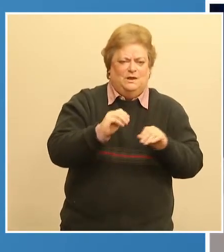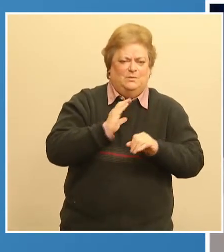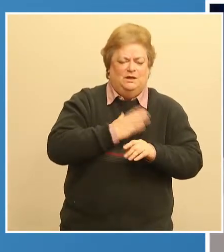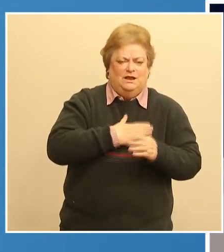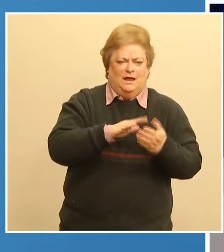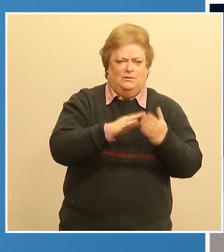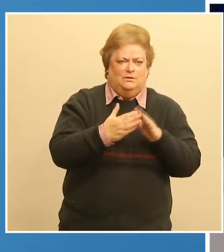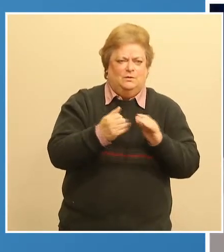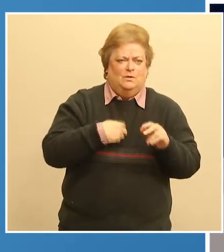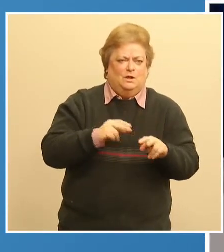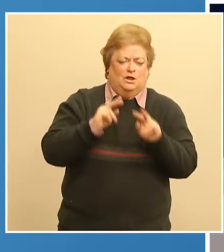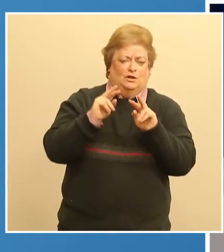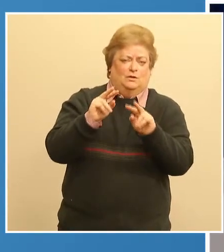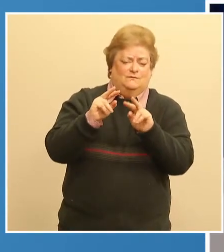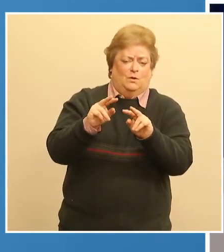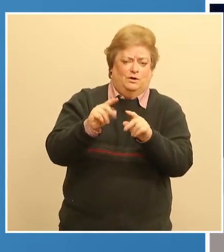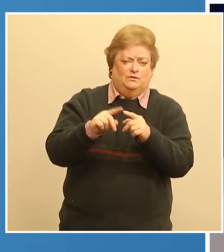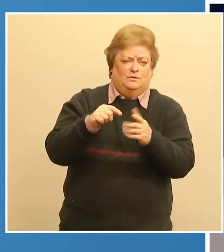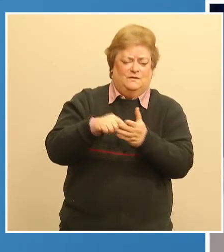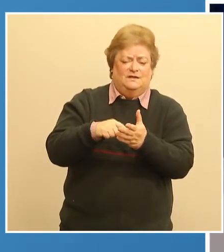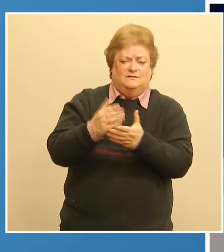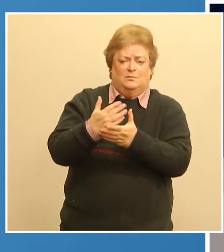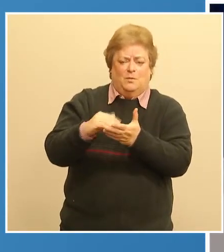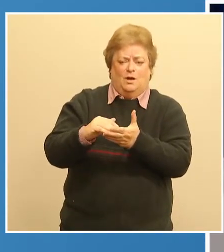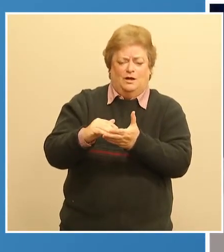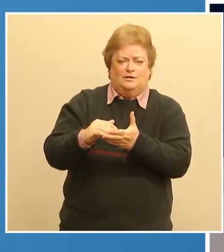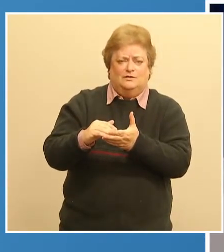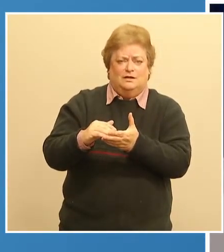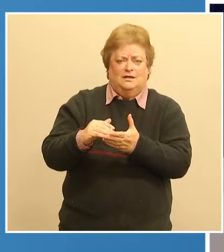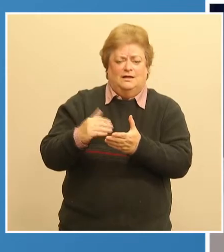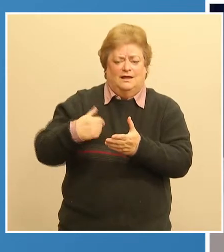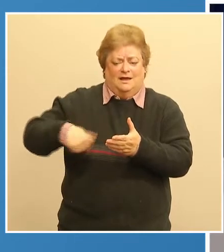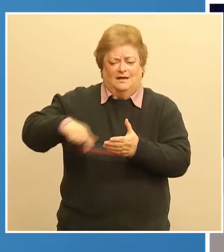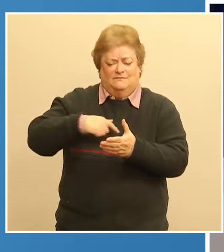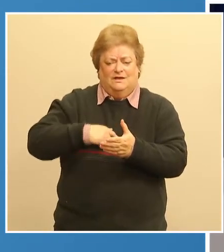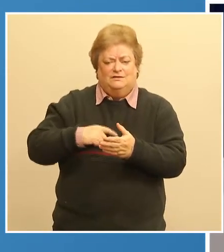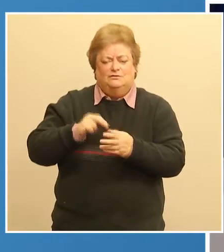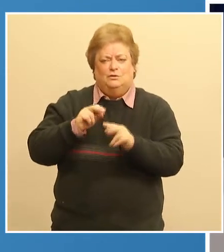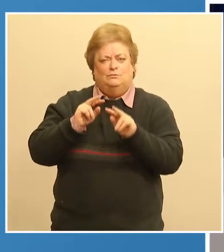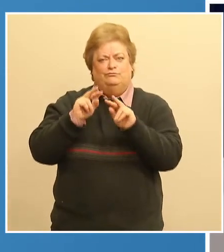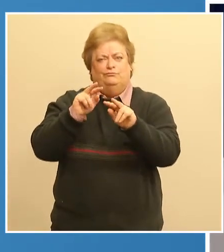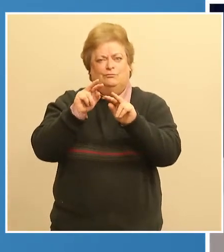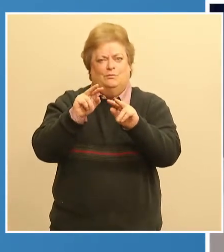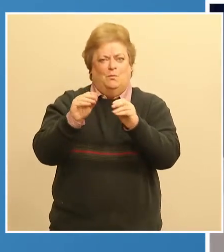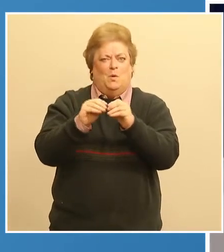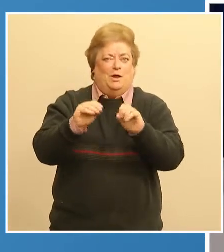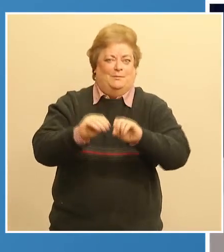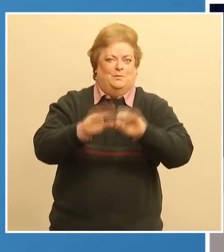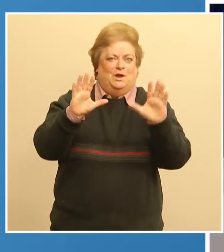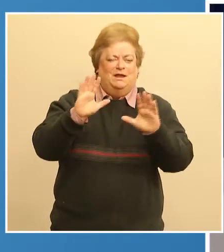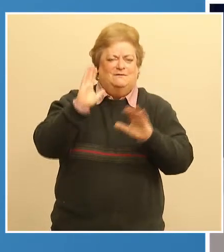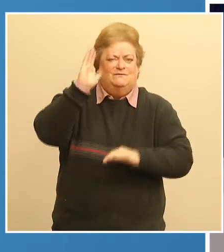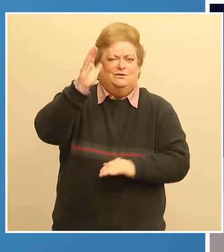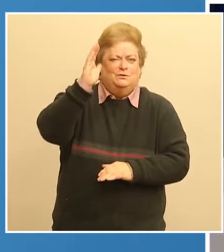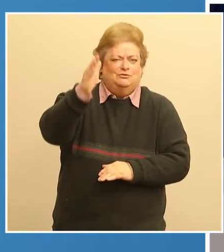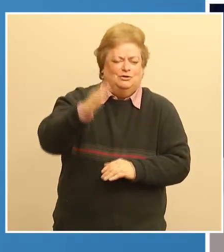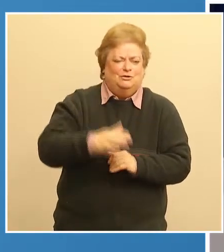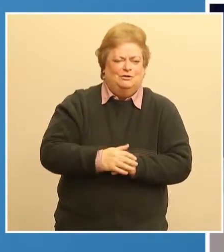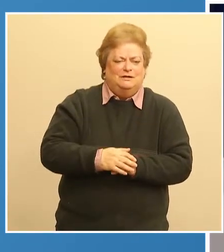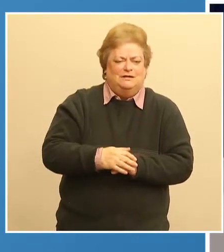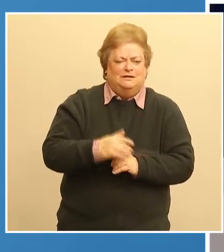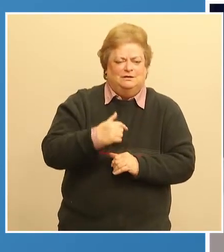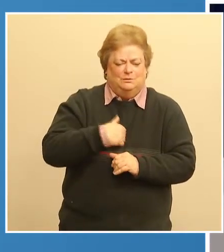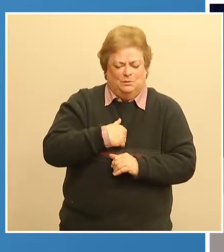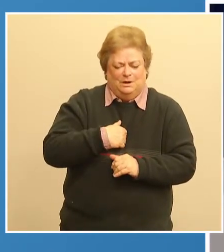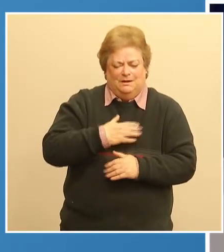we look forward to this being a part of us being able to move to a brighter future. So we fully support the effort. We're pleased to